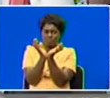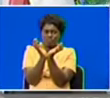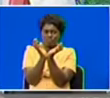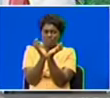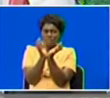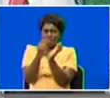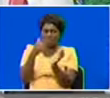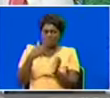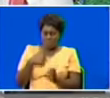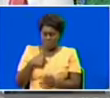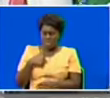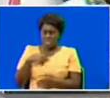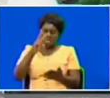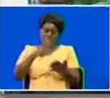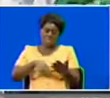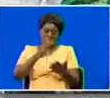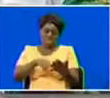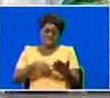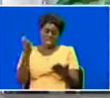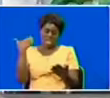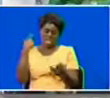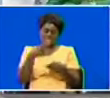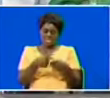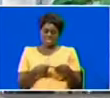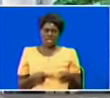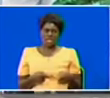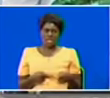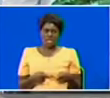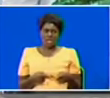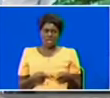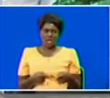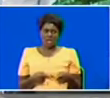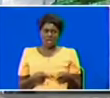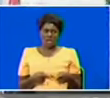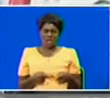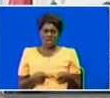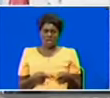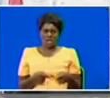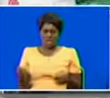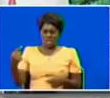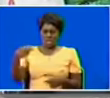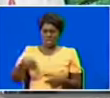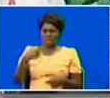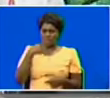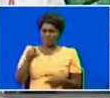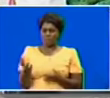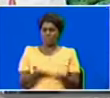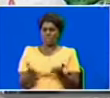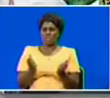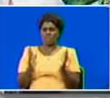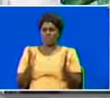know about Mbogo, I read in The Nation last year, where he was called a conman and a fraudster. And he came here and he said that he's a business person.